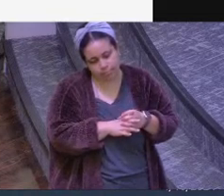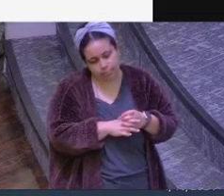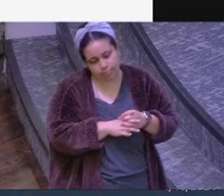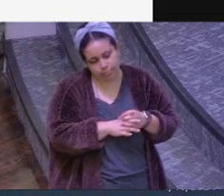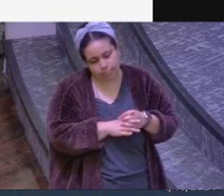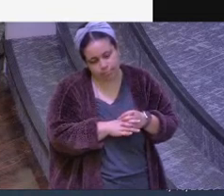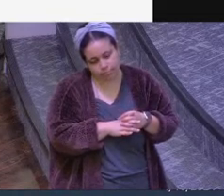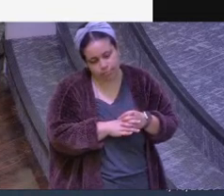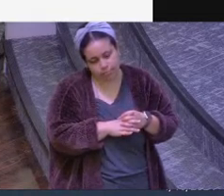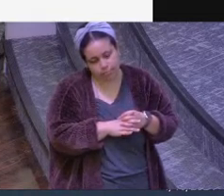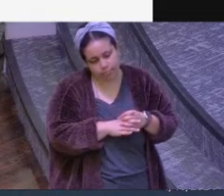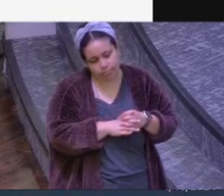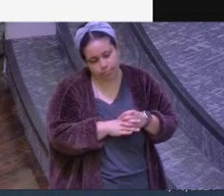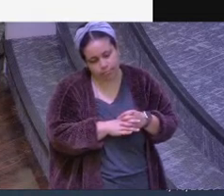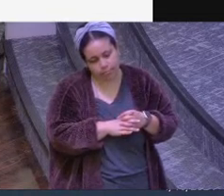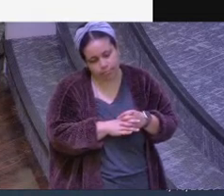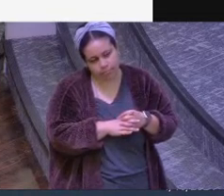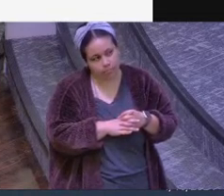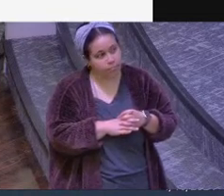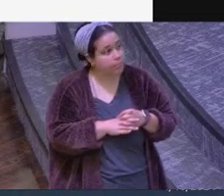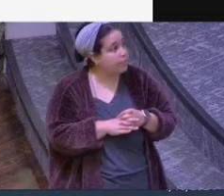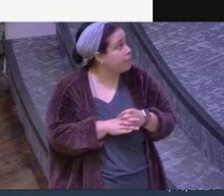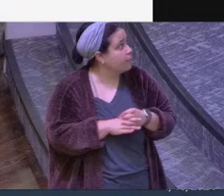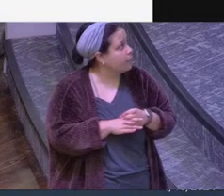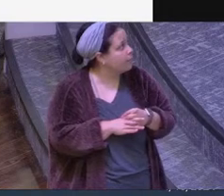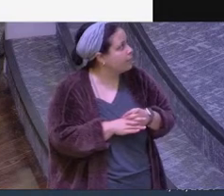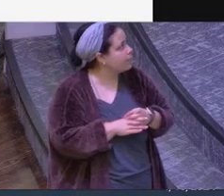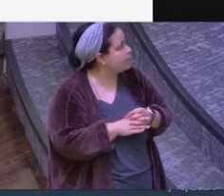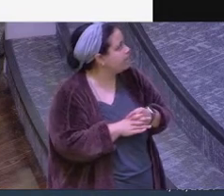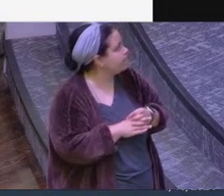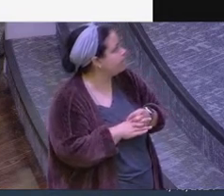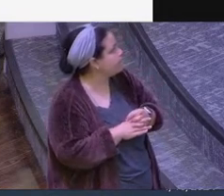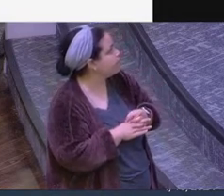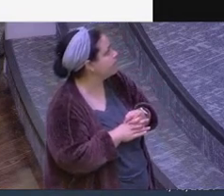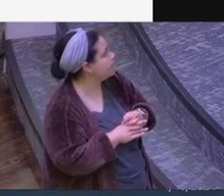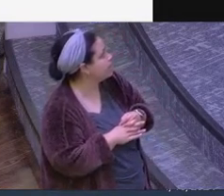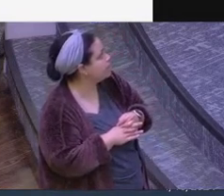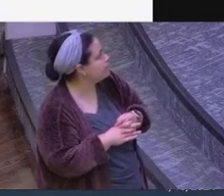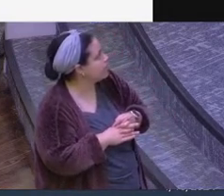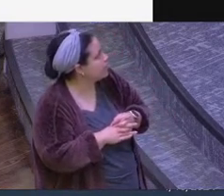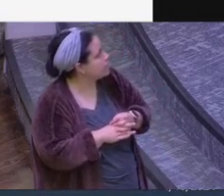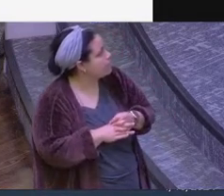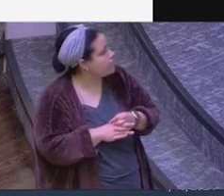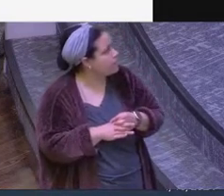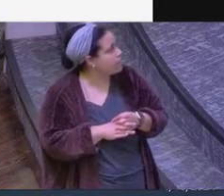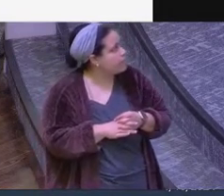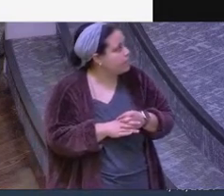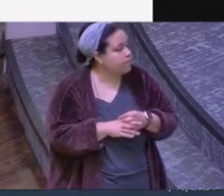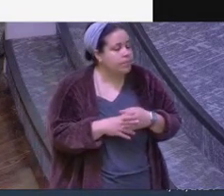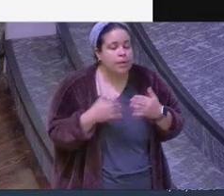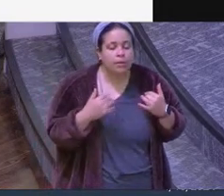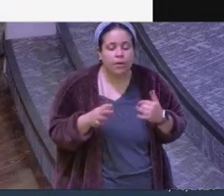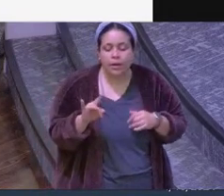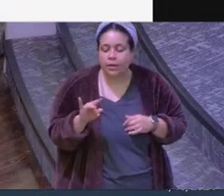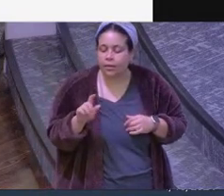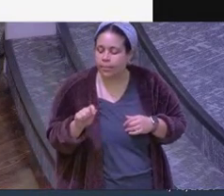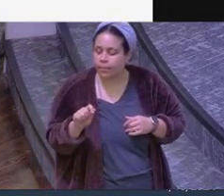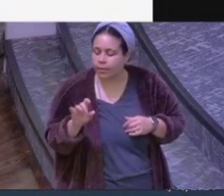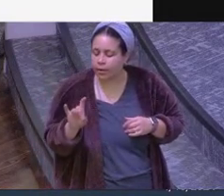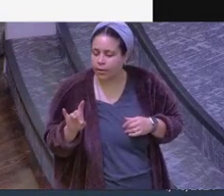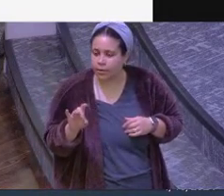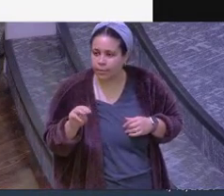So I prepared some millage rate scenarios, and then we'll get into a summary that kind of, so currently we're at 18.8